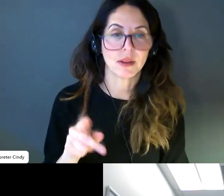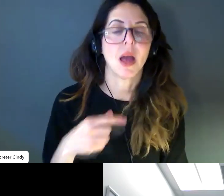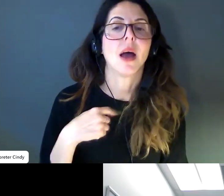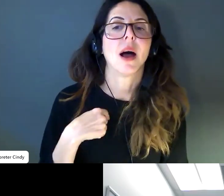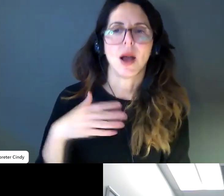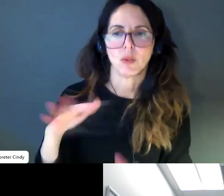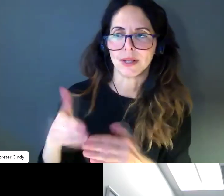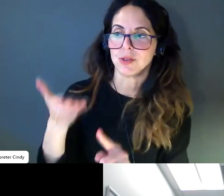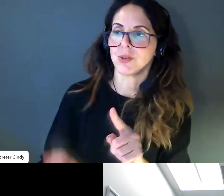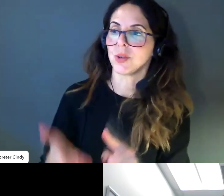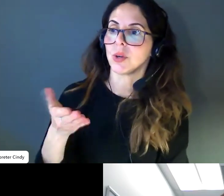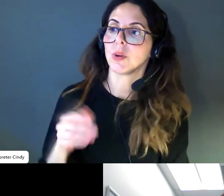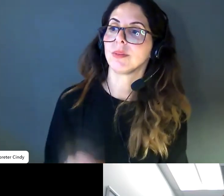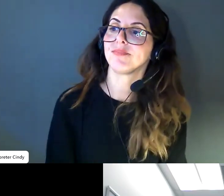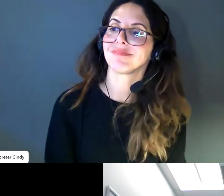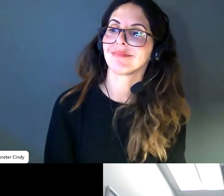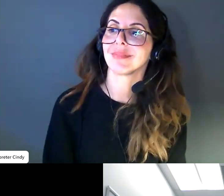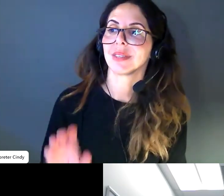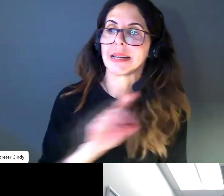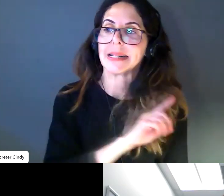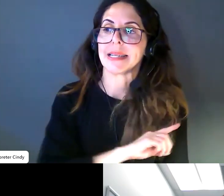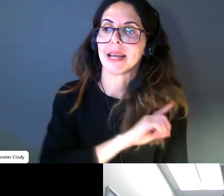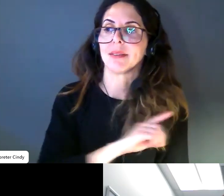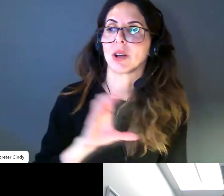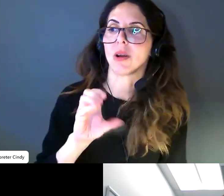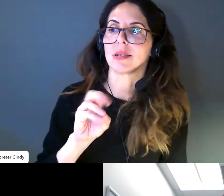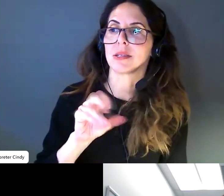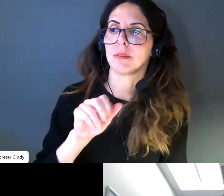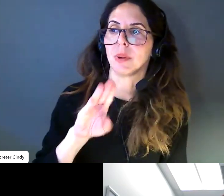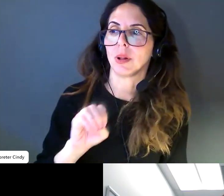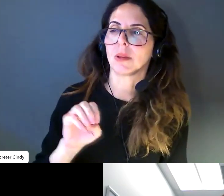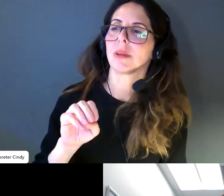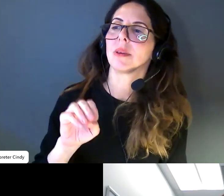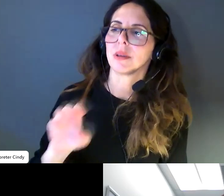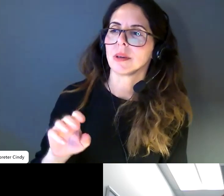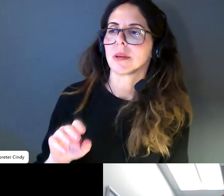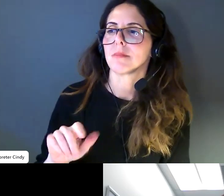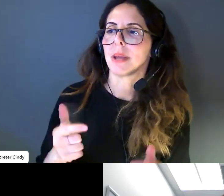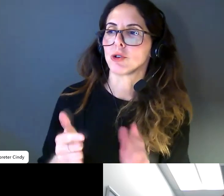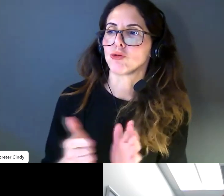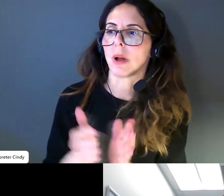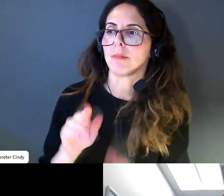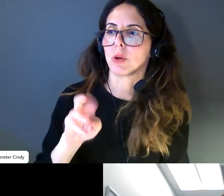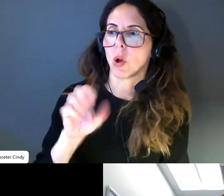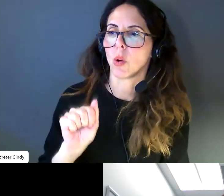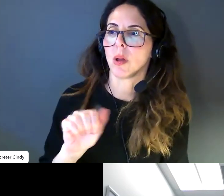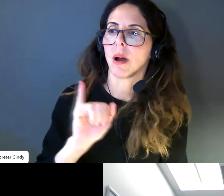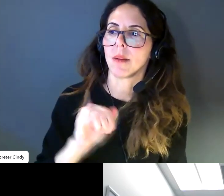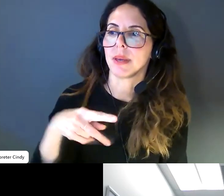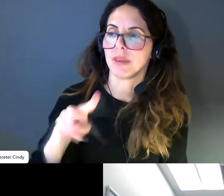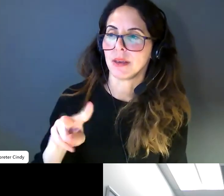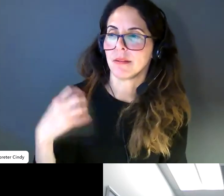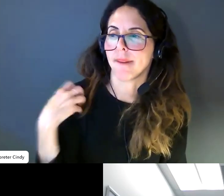you. So this is Detective Constable Amanda Bitter. She's a Major Crimes Bureau Intimate Partner Violence